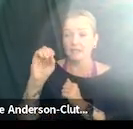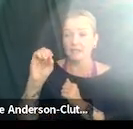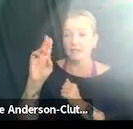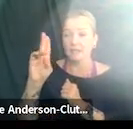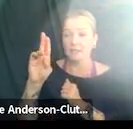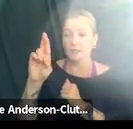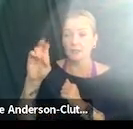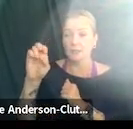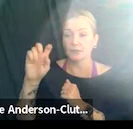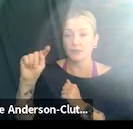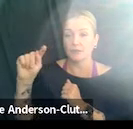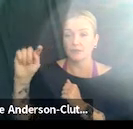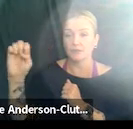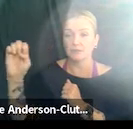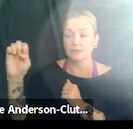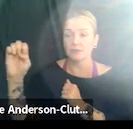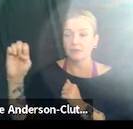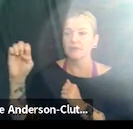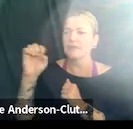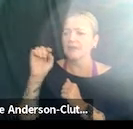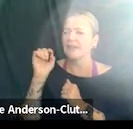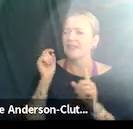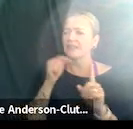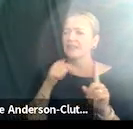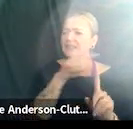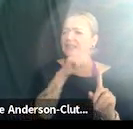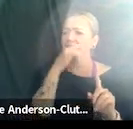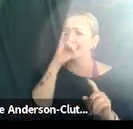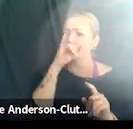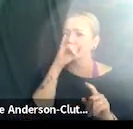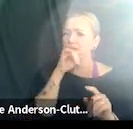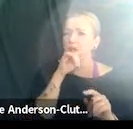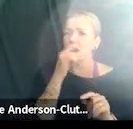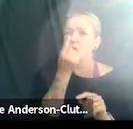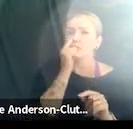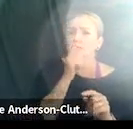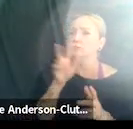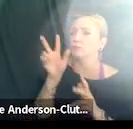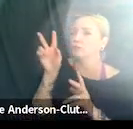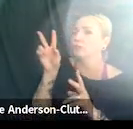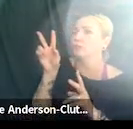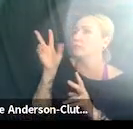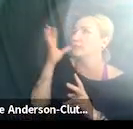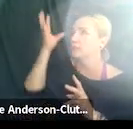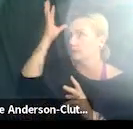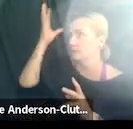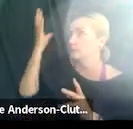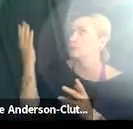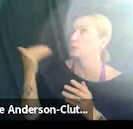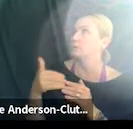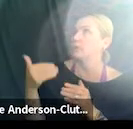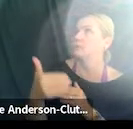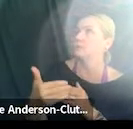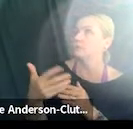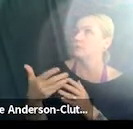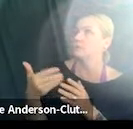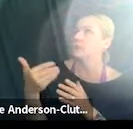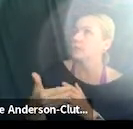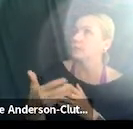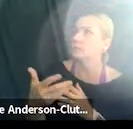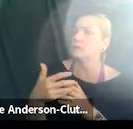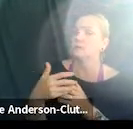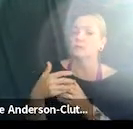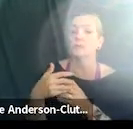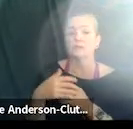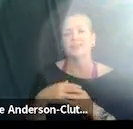right with their parents. Not quite in the way that you've described, but some of the more severe patients are